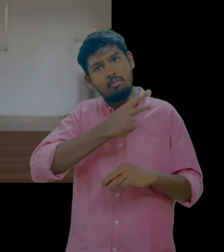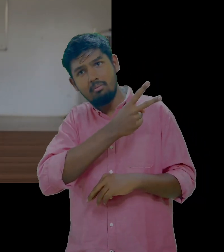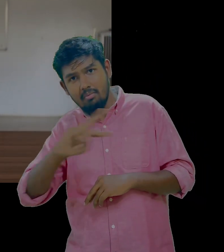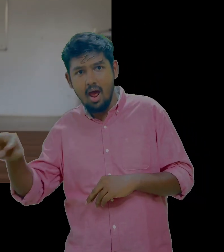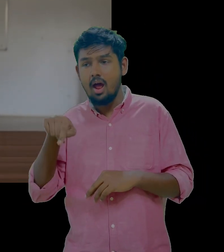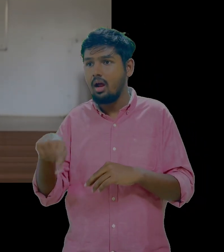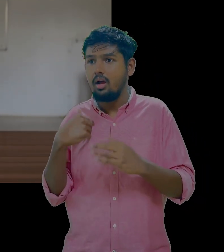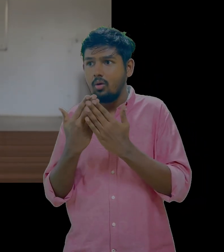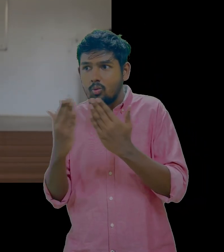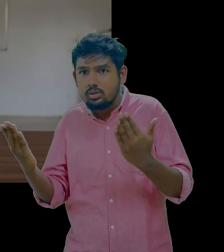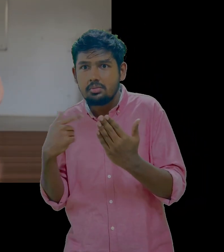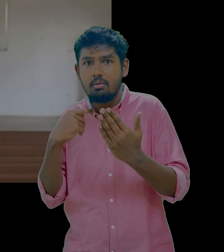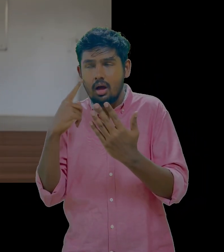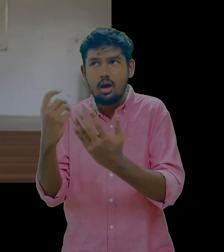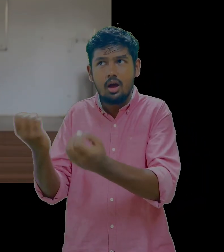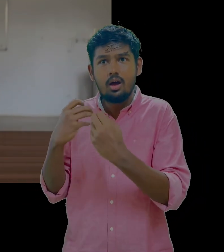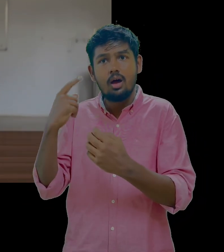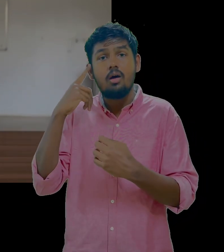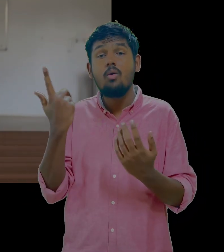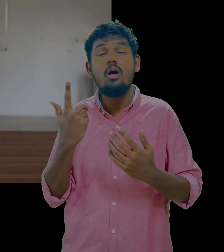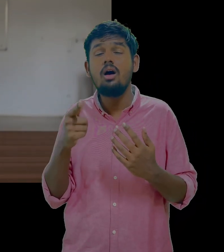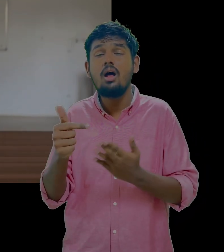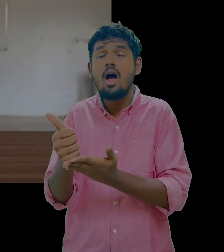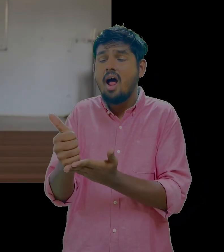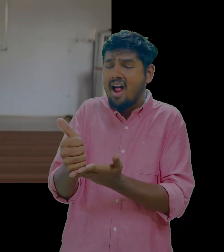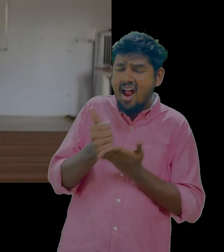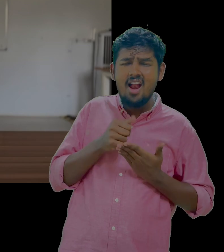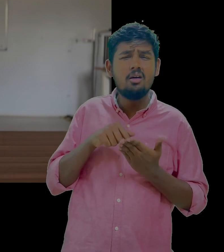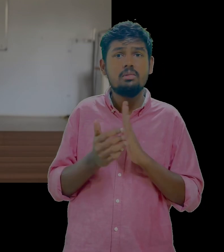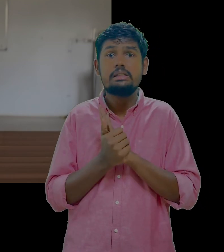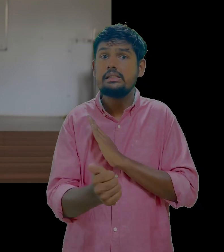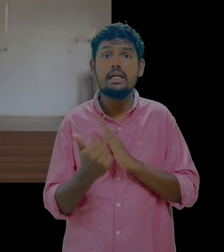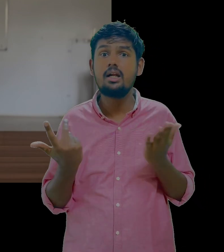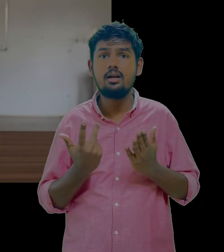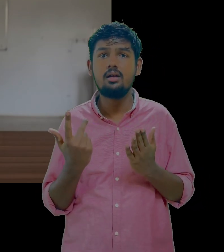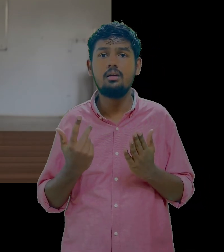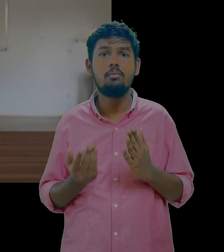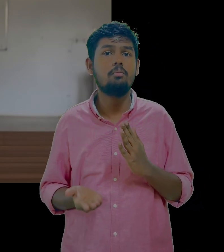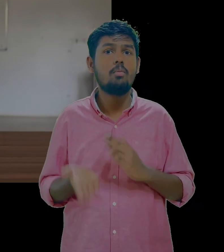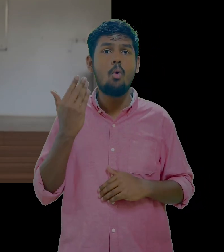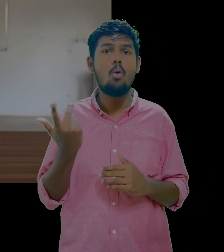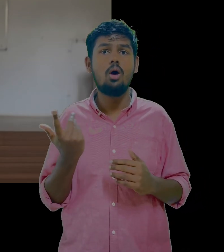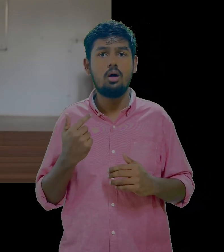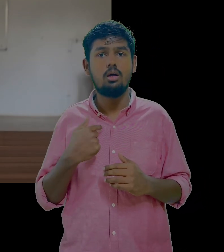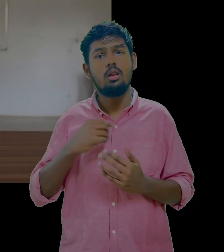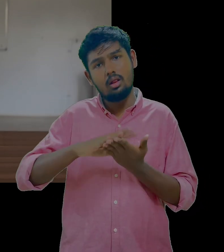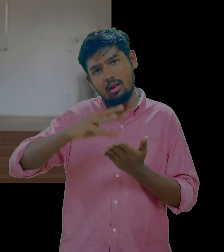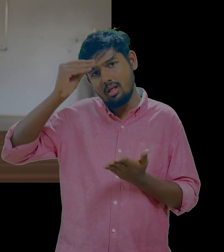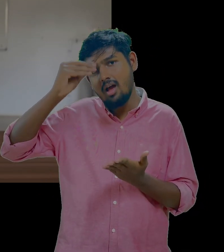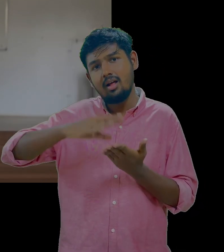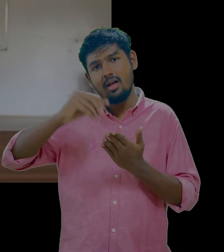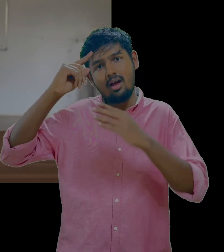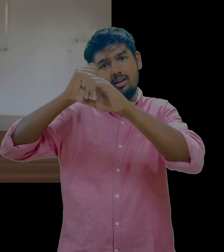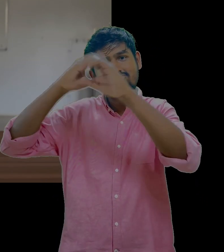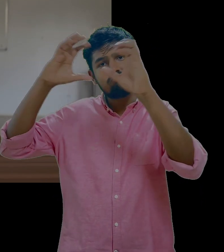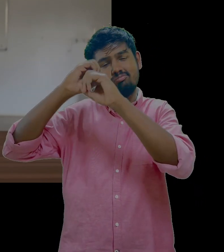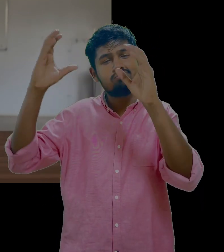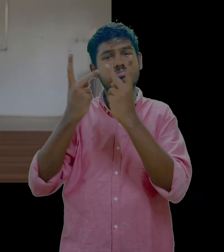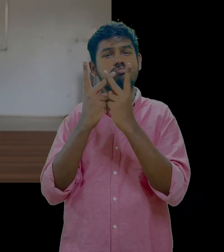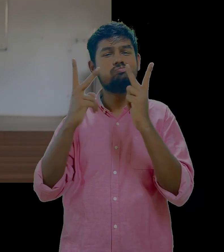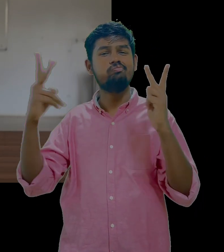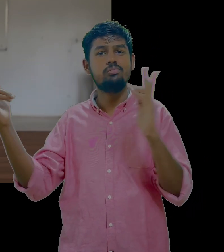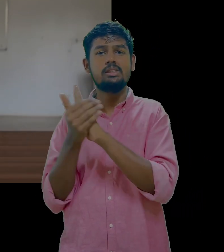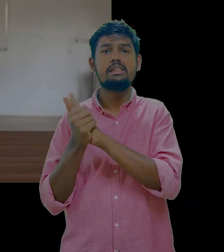own imagination, and that used to build a lot of anticipation for me to come and read the newspaper. That gave me a skill